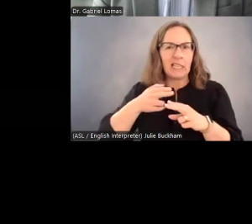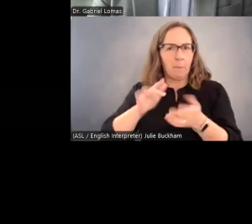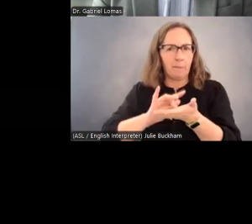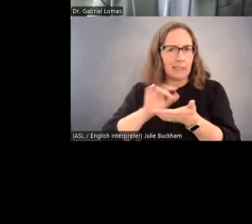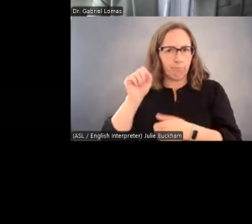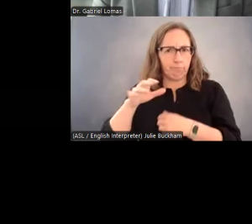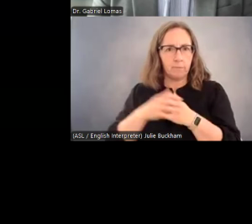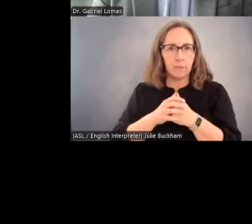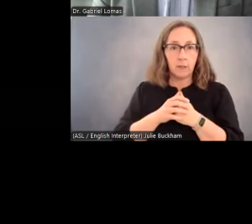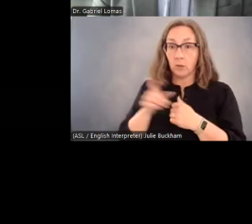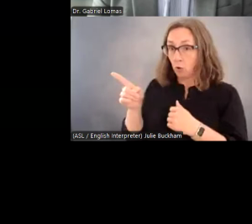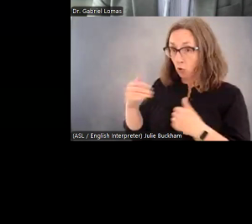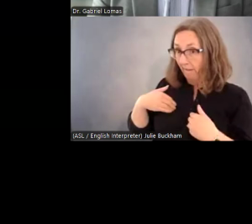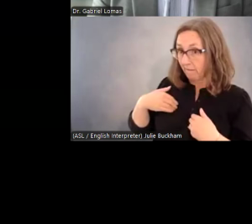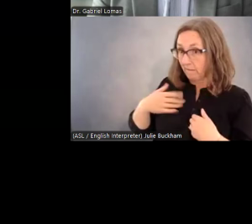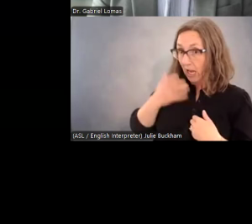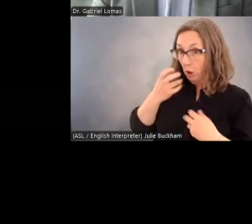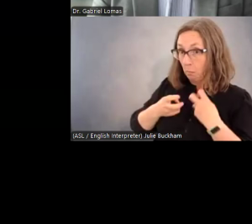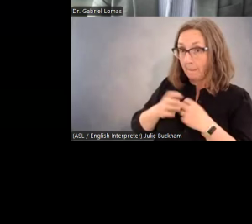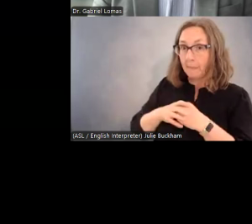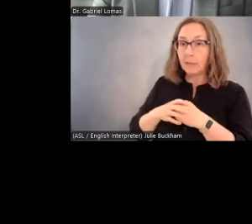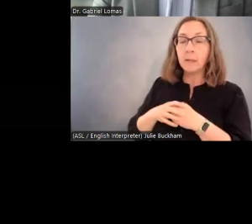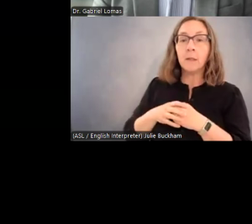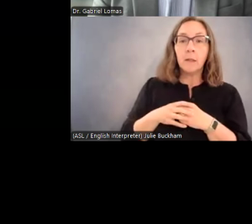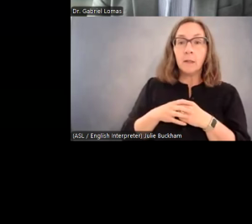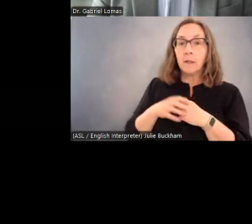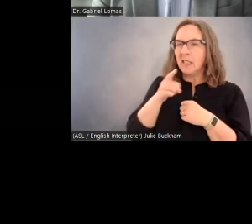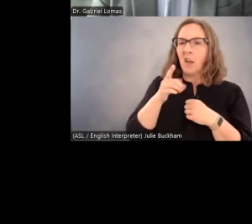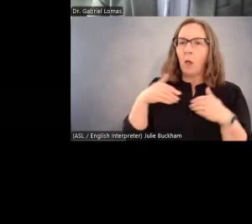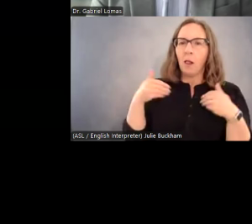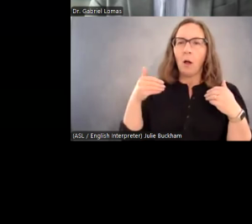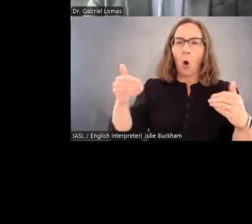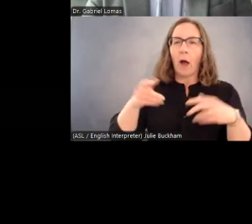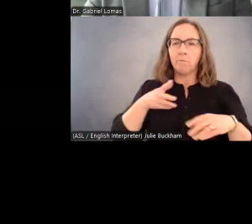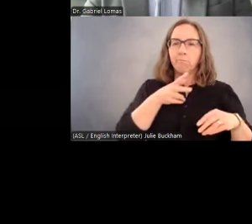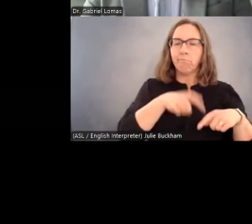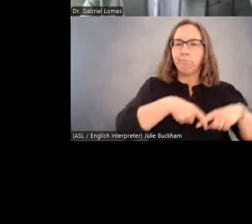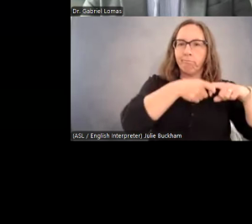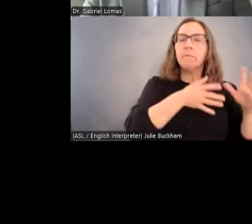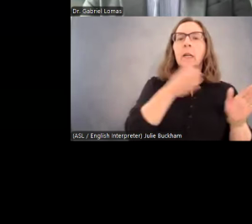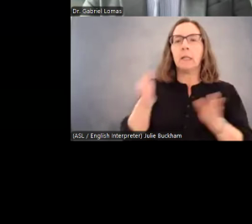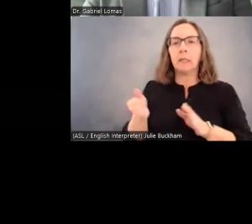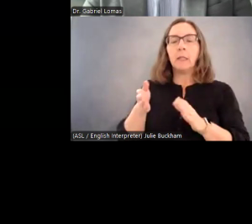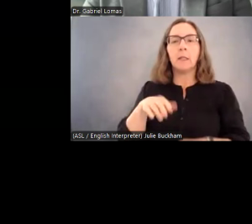have anger issues? Okay, let's Have go anger on, issues? Gabe, before we talk about this. Let's go to